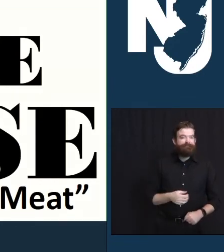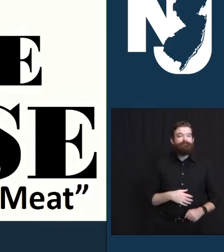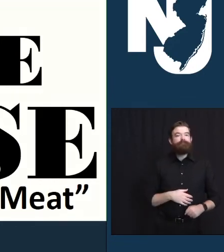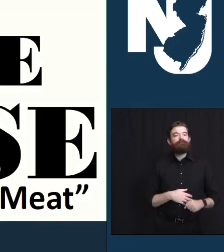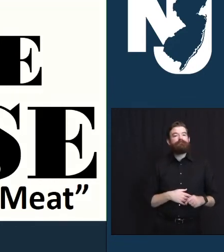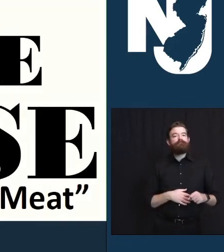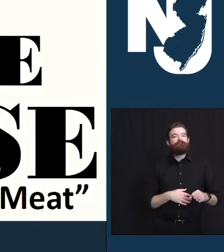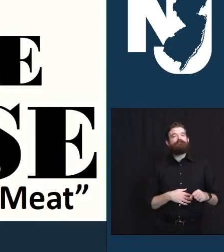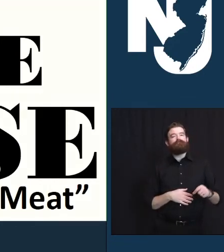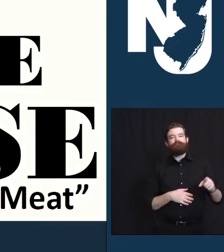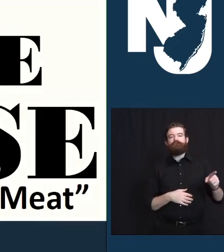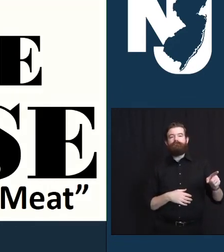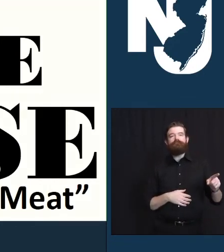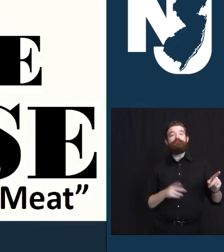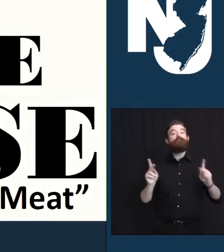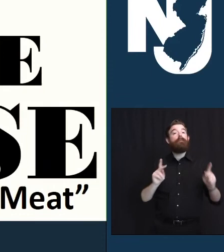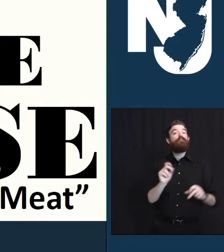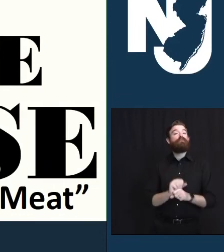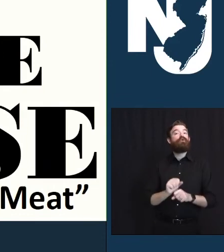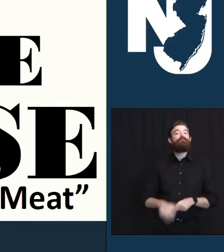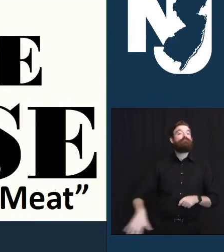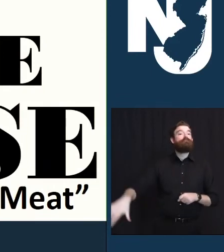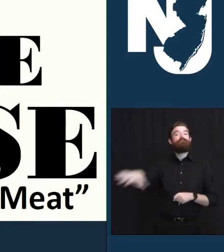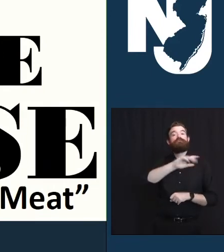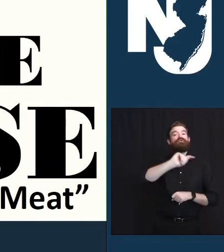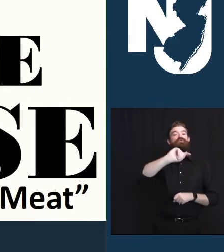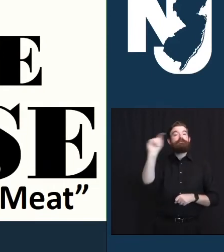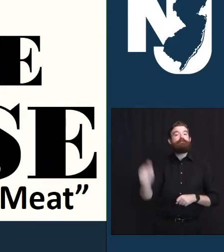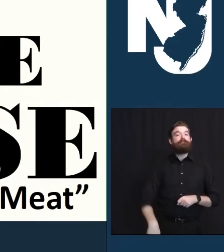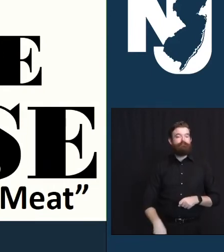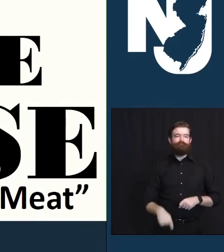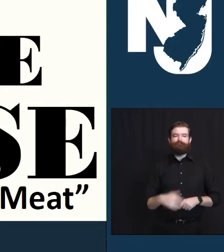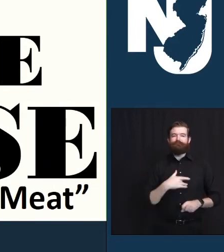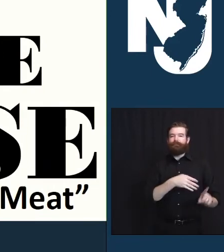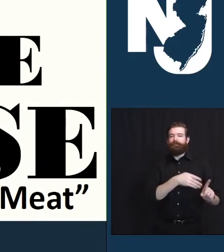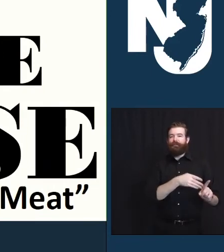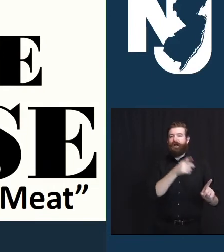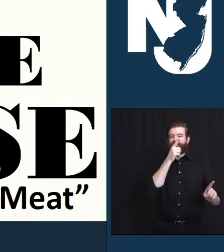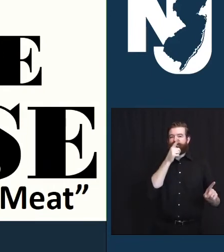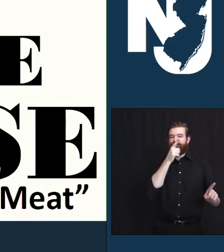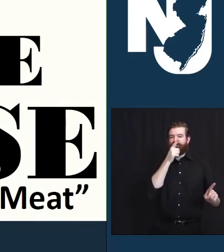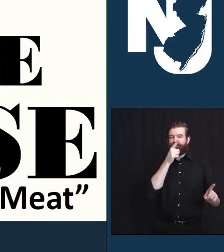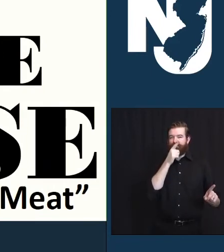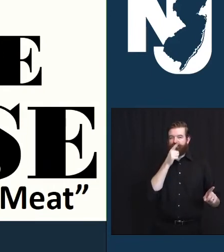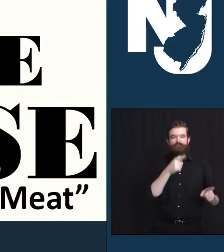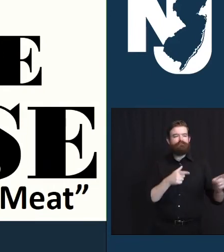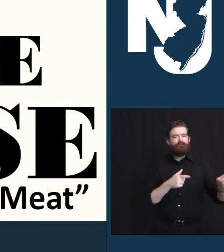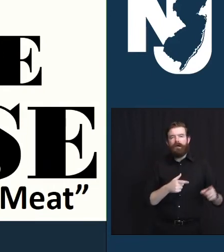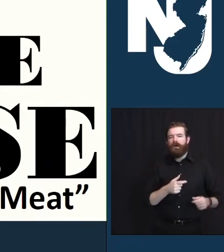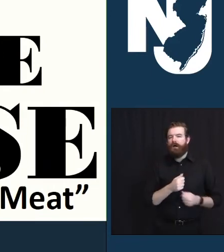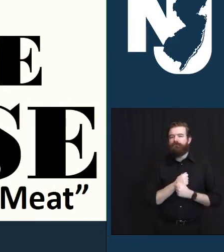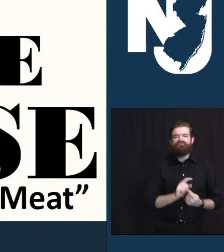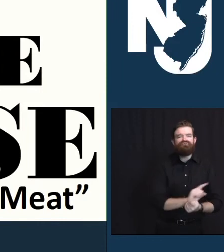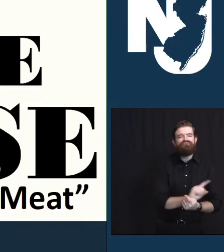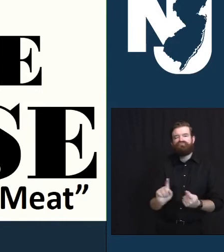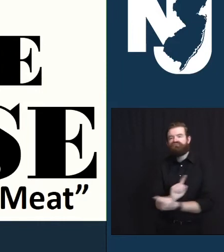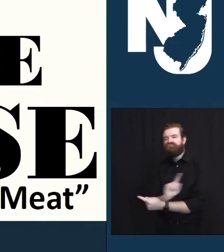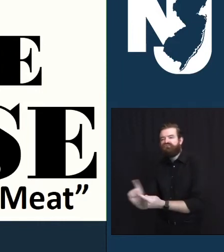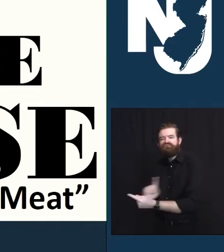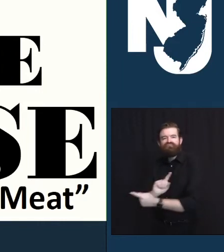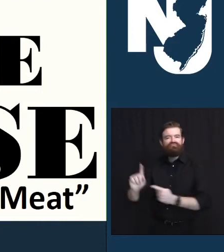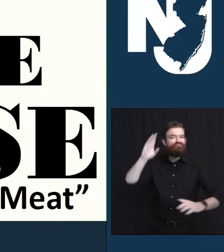countless downtown workers and visitors, but it has become a local meeting spot thanks to the great food and community atmosphere. Maurice